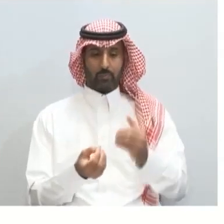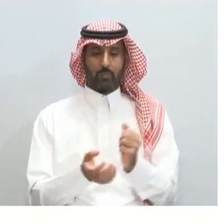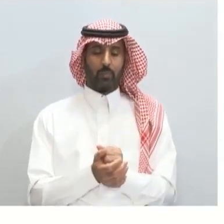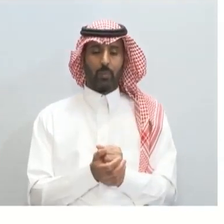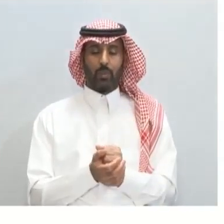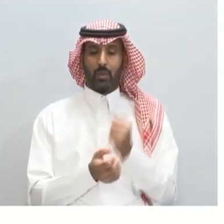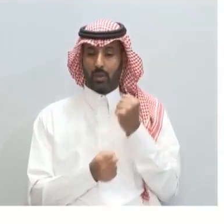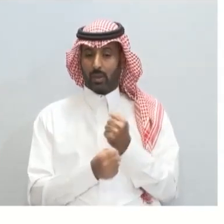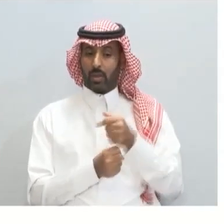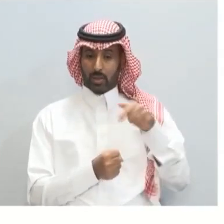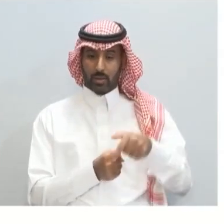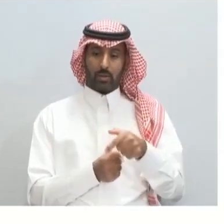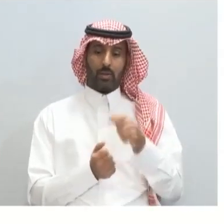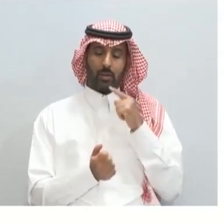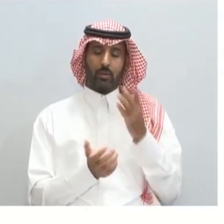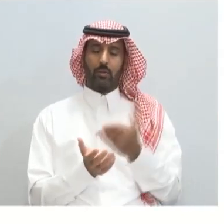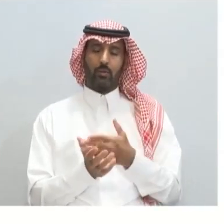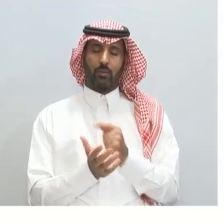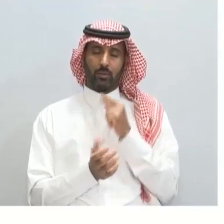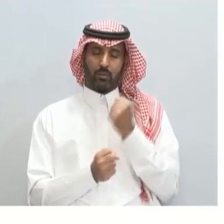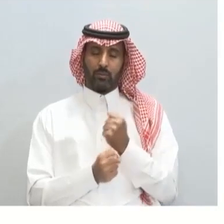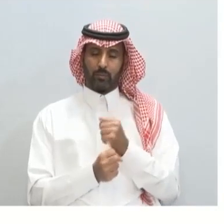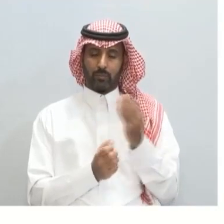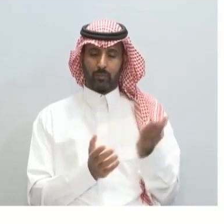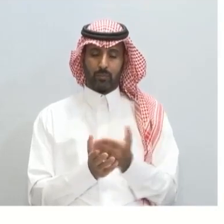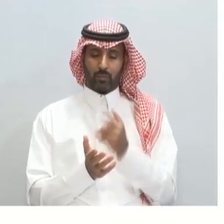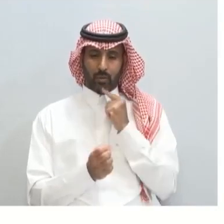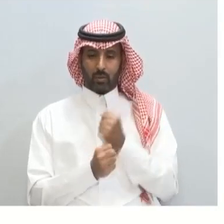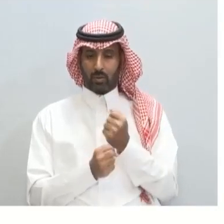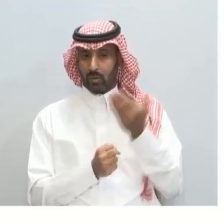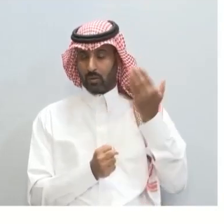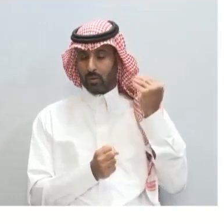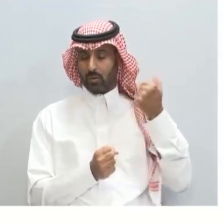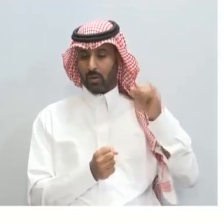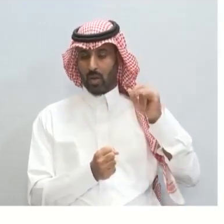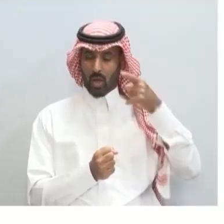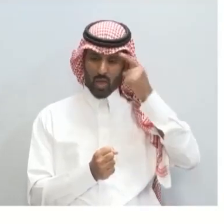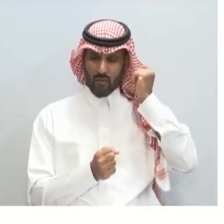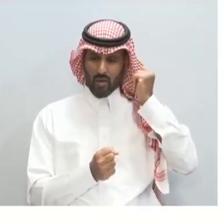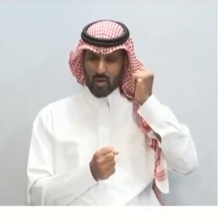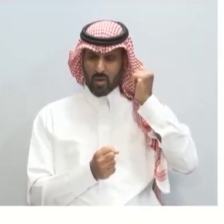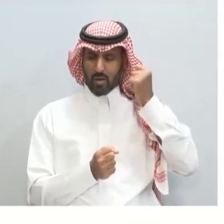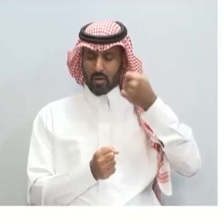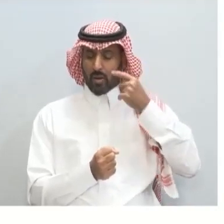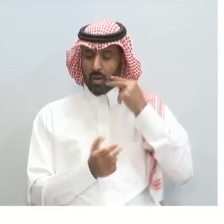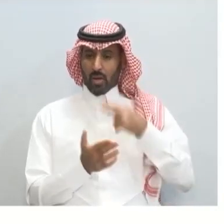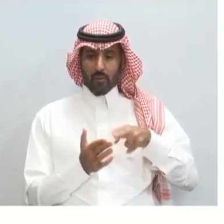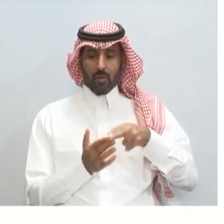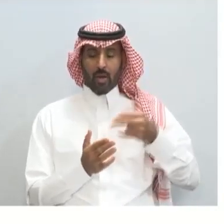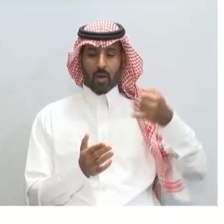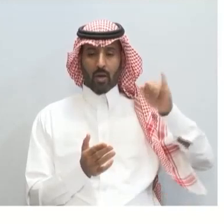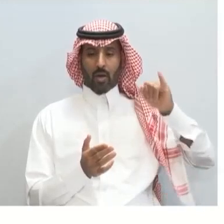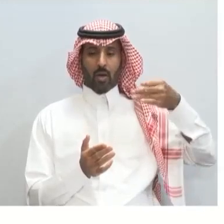are in the present even though we used the past tense and the if close so let's jump to the Past